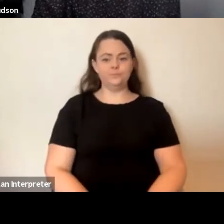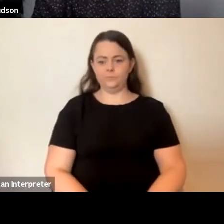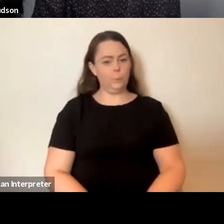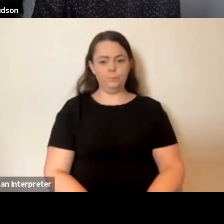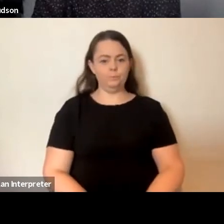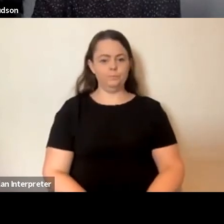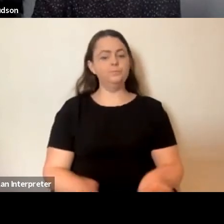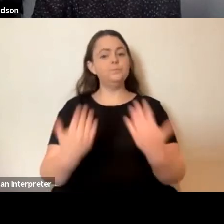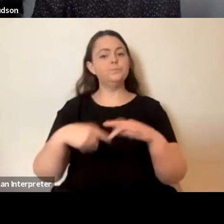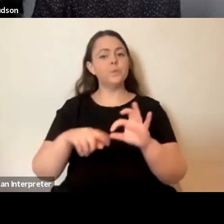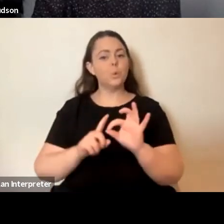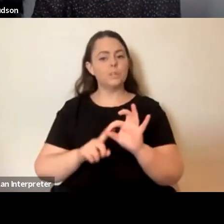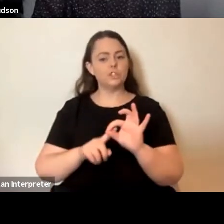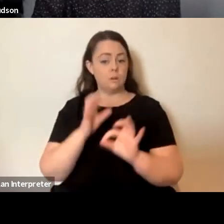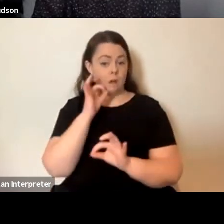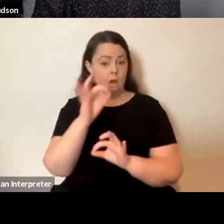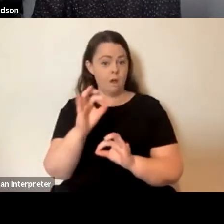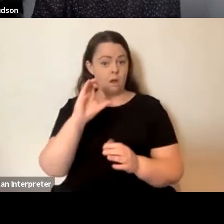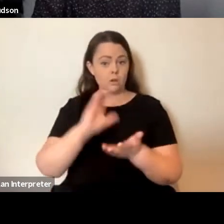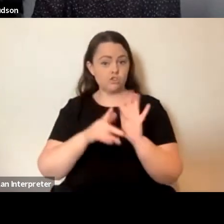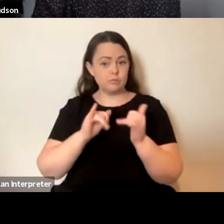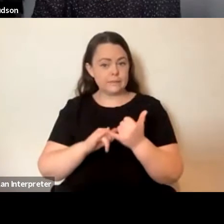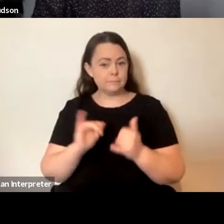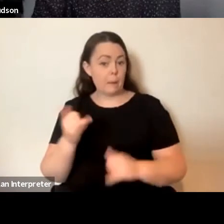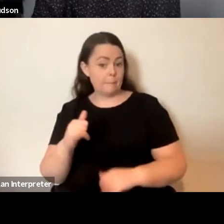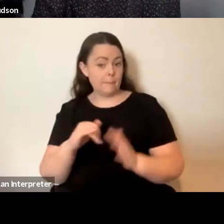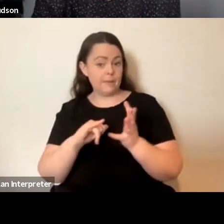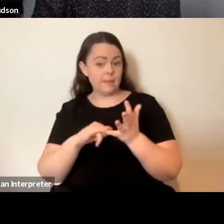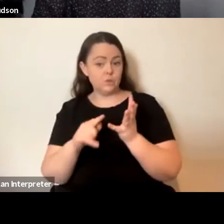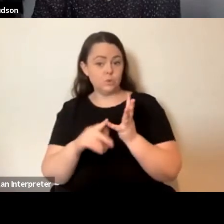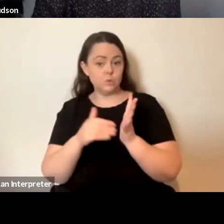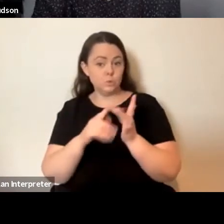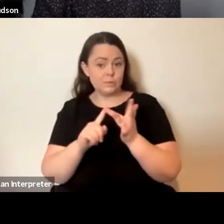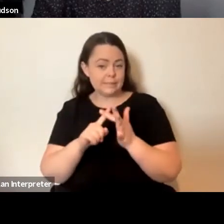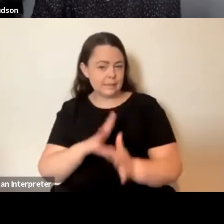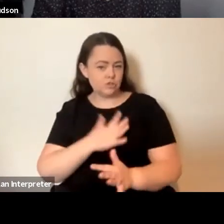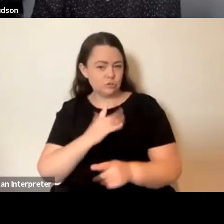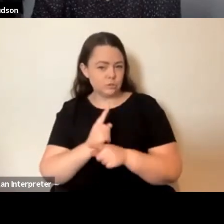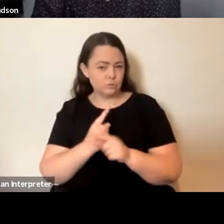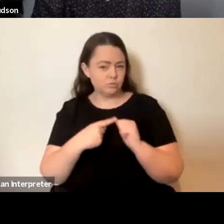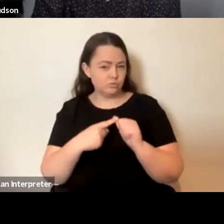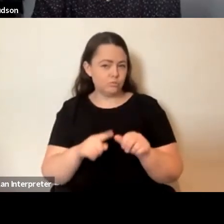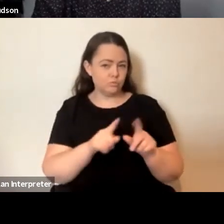This next question, it's directed to Chris, but I wonder if Susie would be interested in this one as well. It's